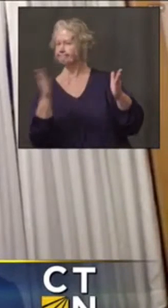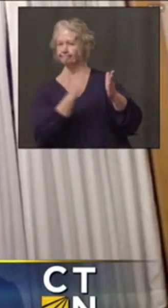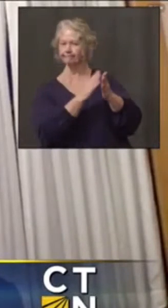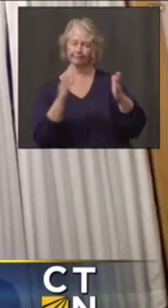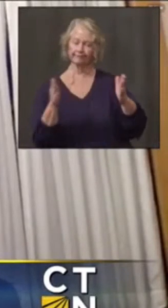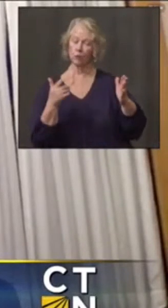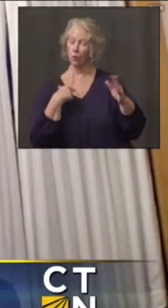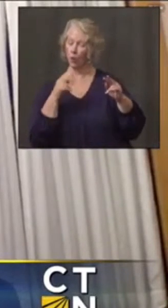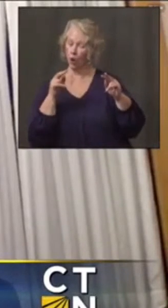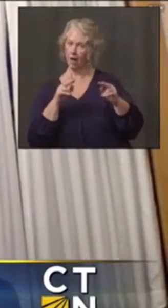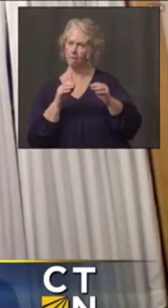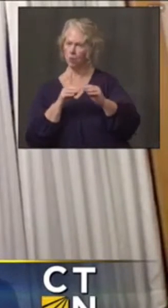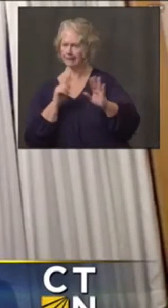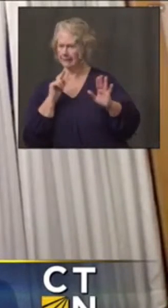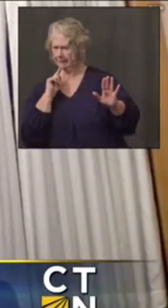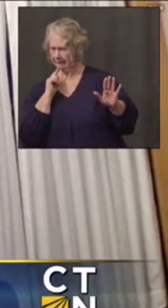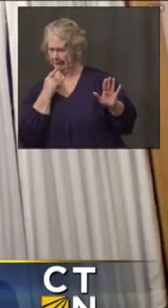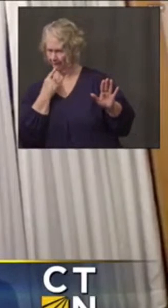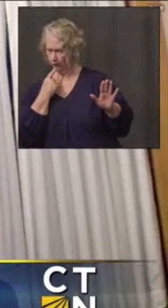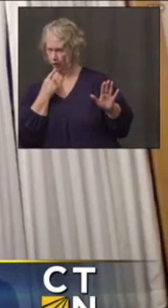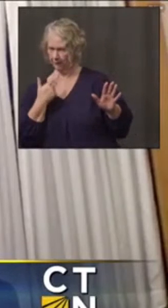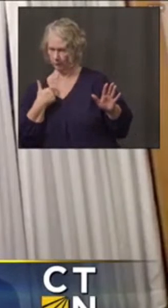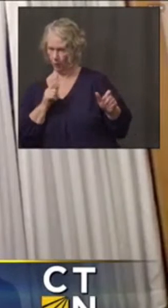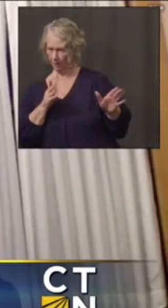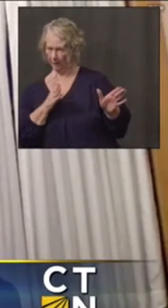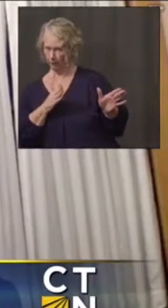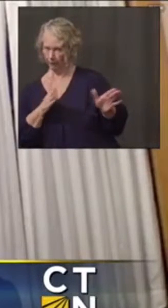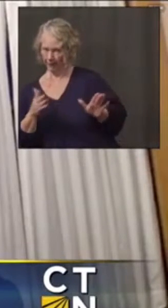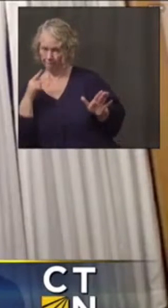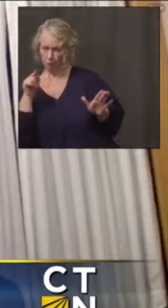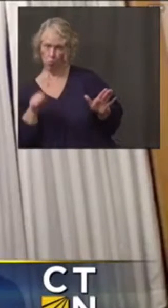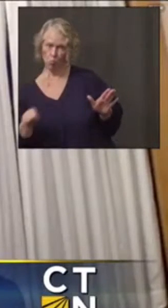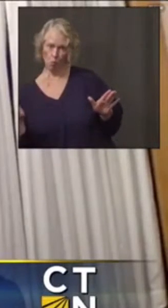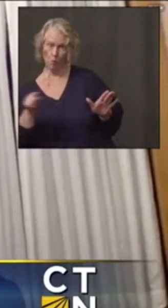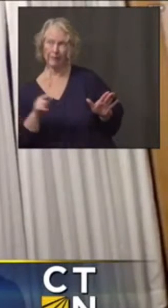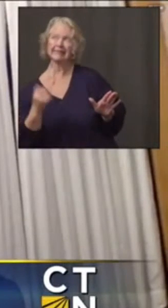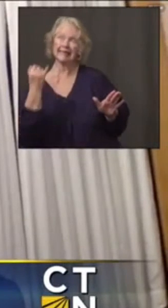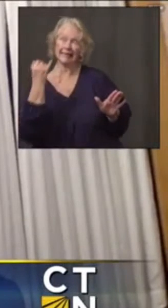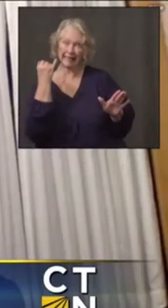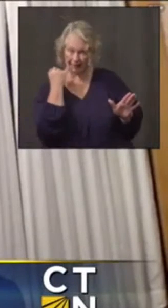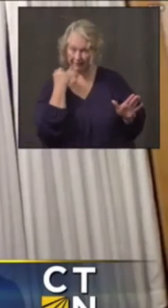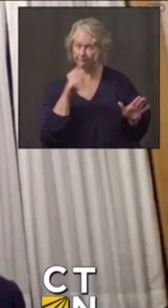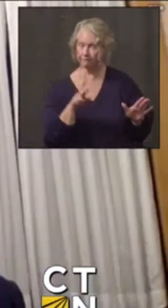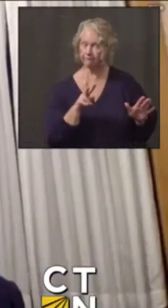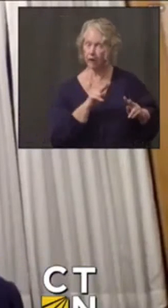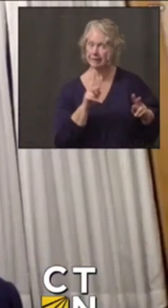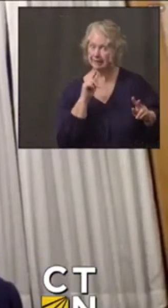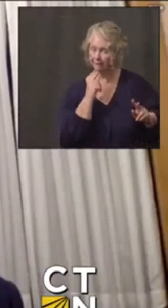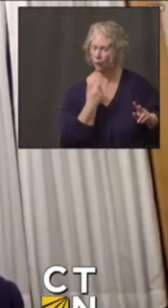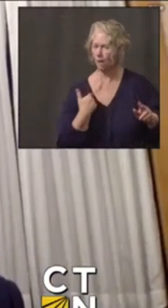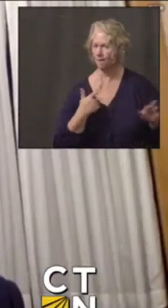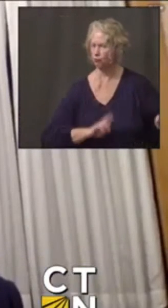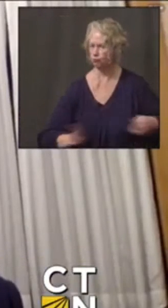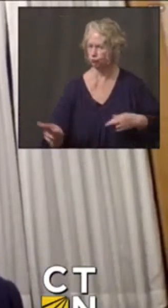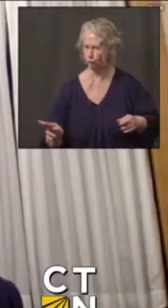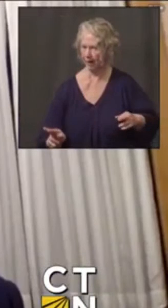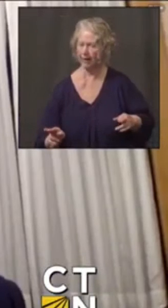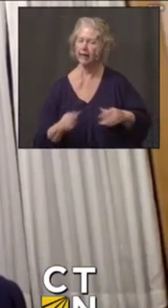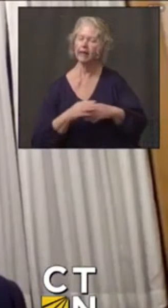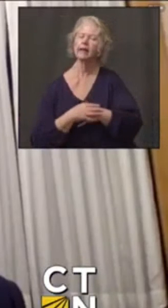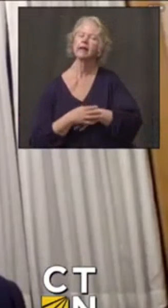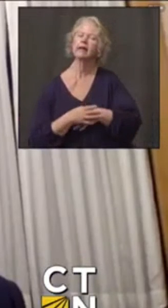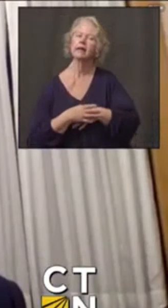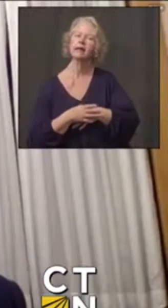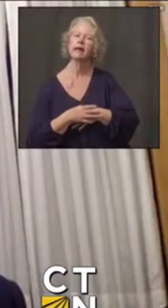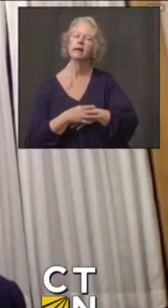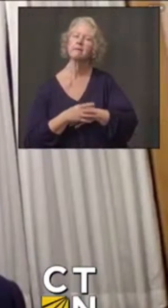severe scenarios because that's what we want to plan for, right? We want to be prepared in case some of those more severe scenarios are coming. But as